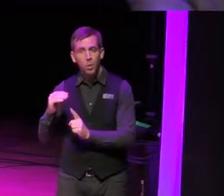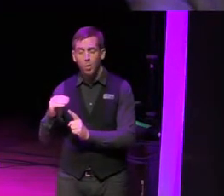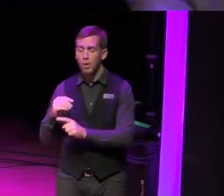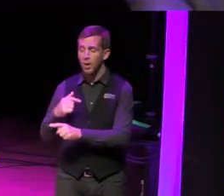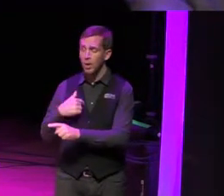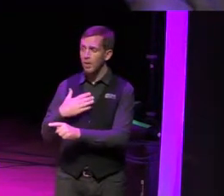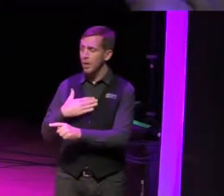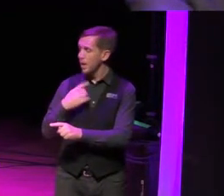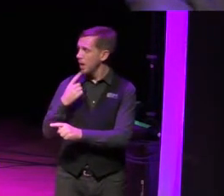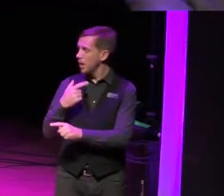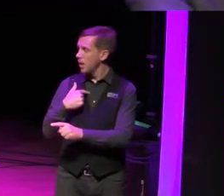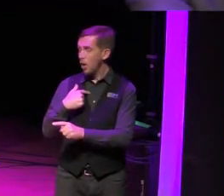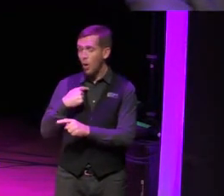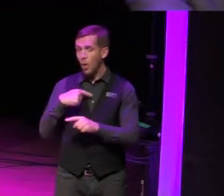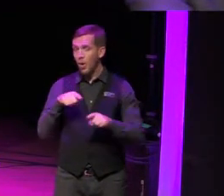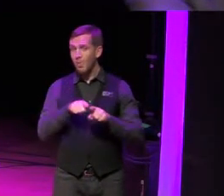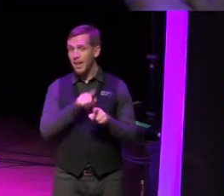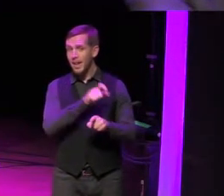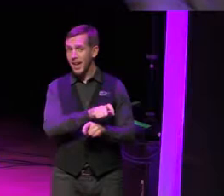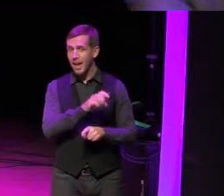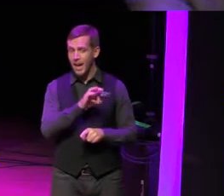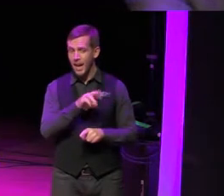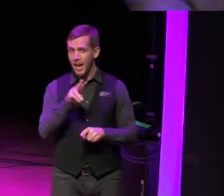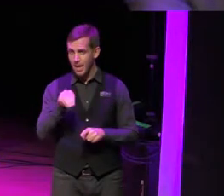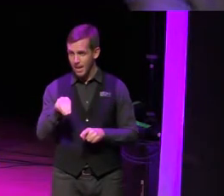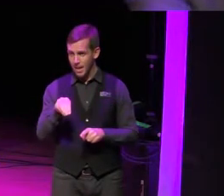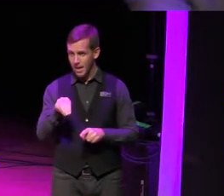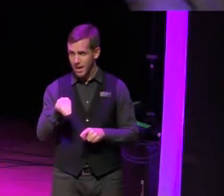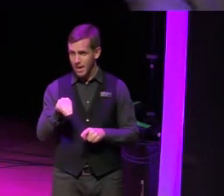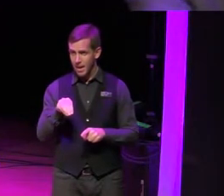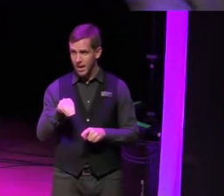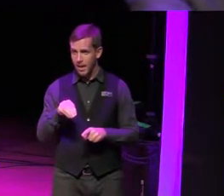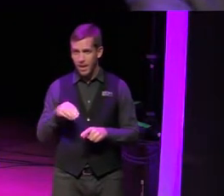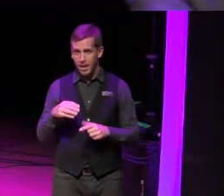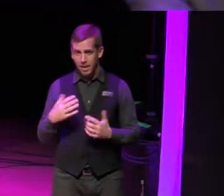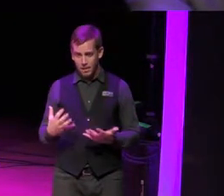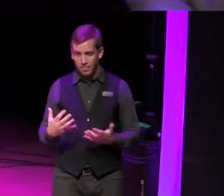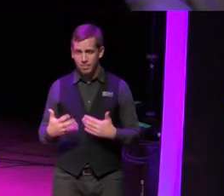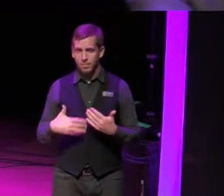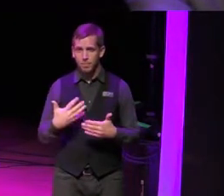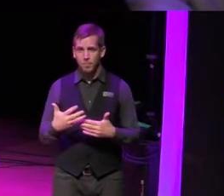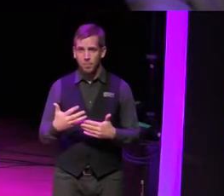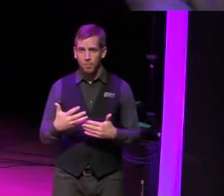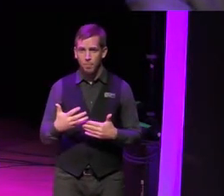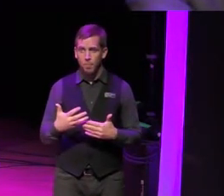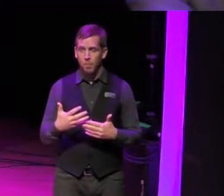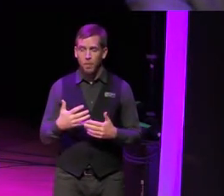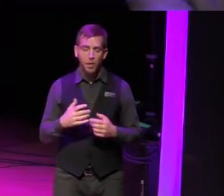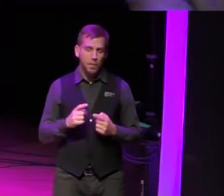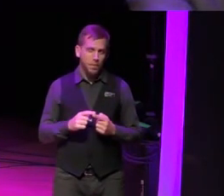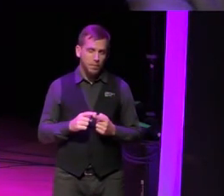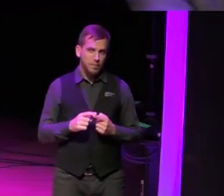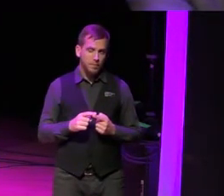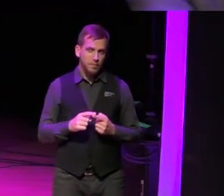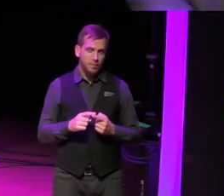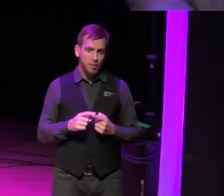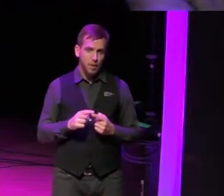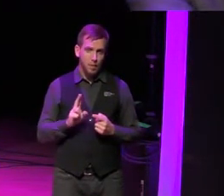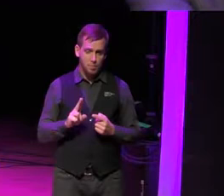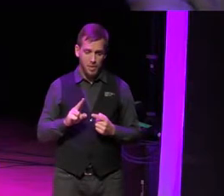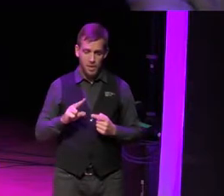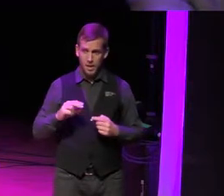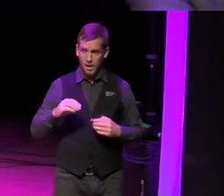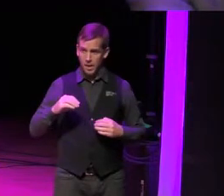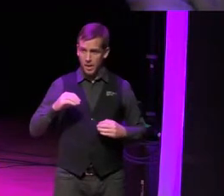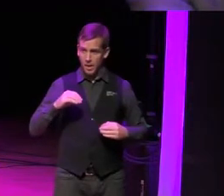you, Hannah, that as a public protector, I've found that apart from the fact that corruption